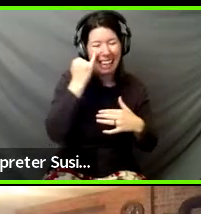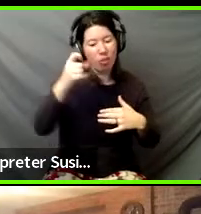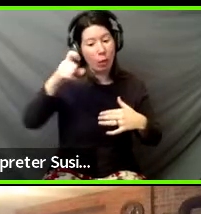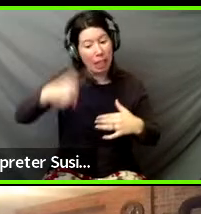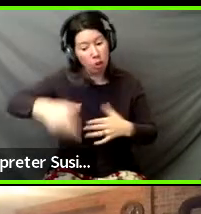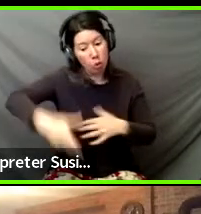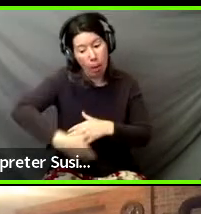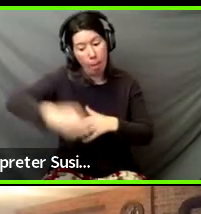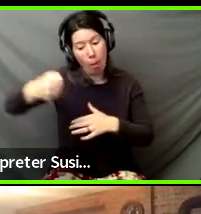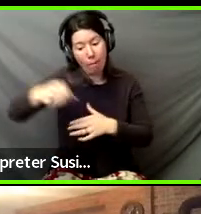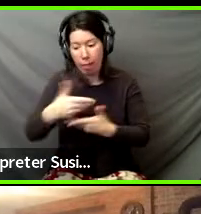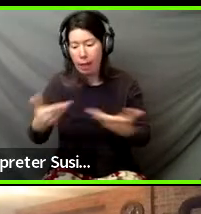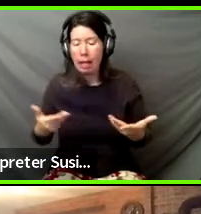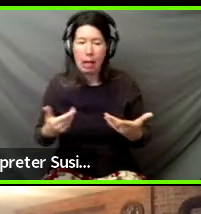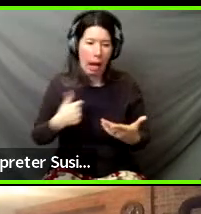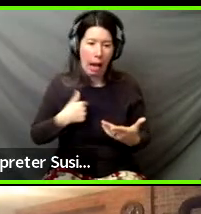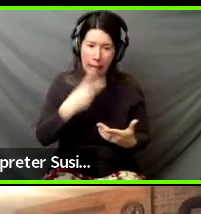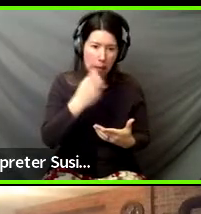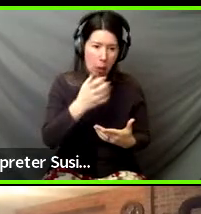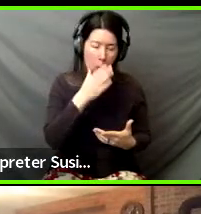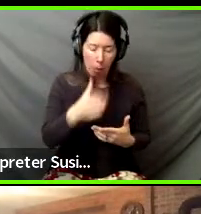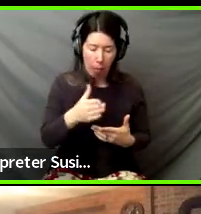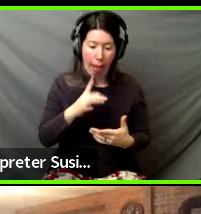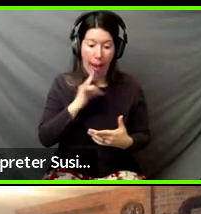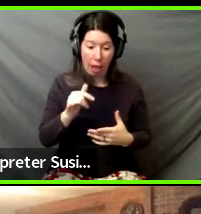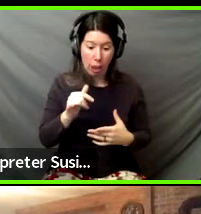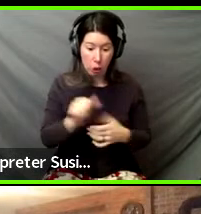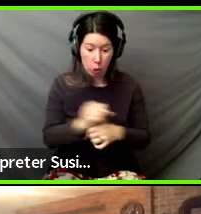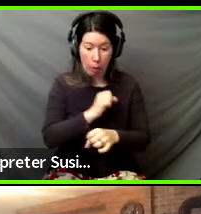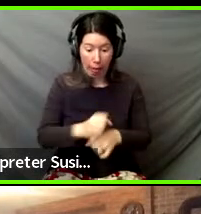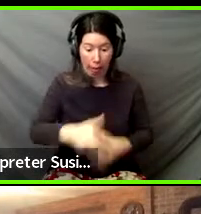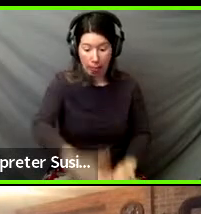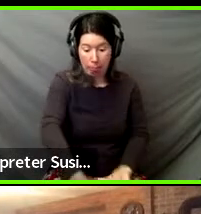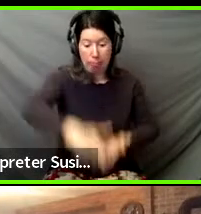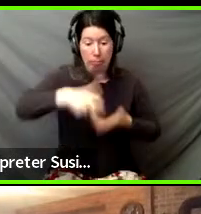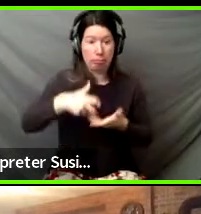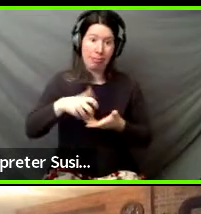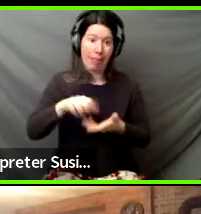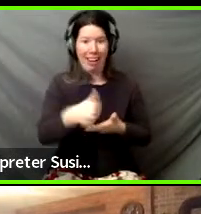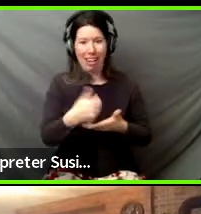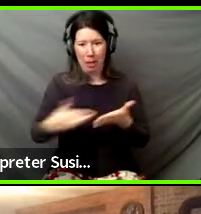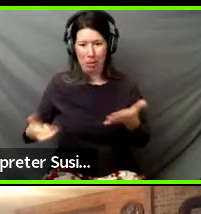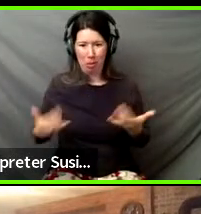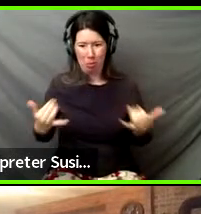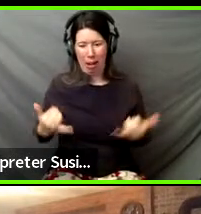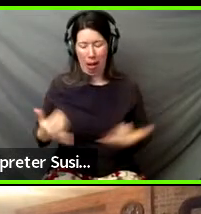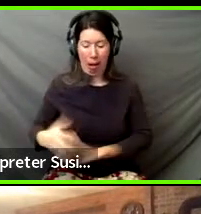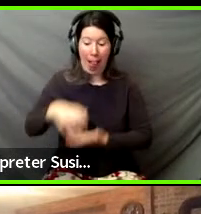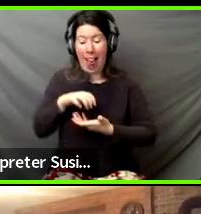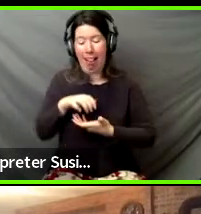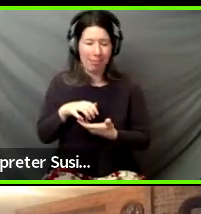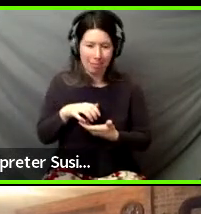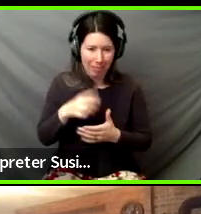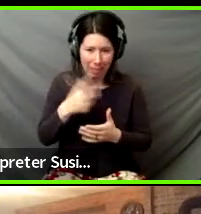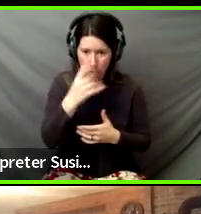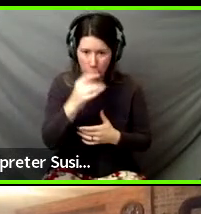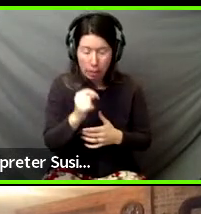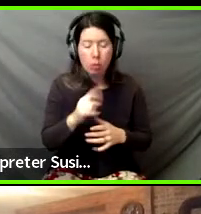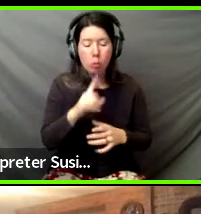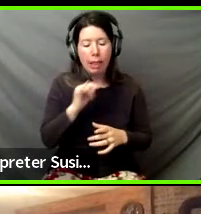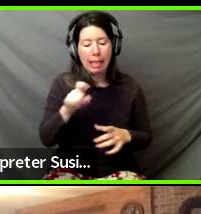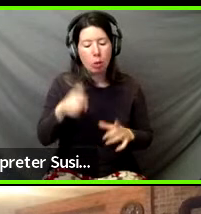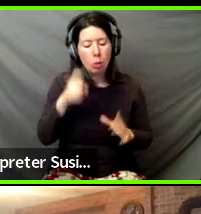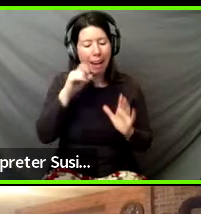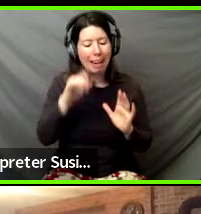physically take into possession at this time any resources. It's really identifying kind of what the underwater